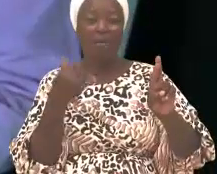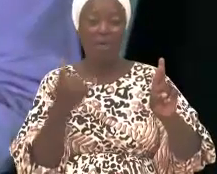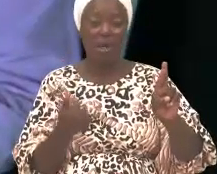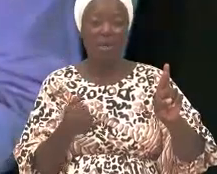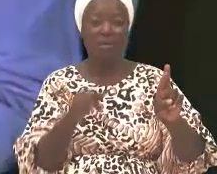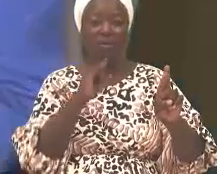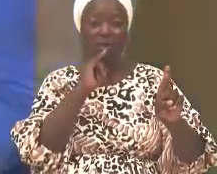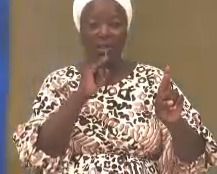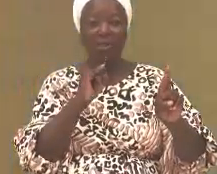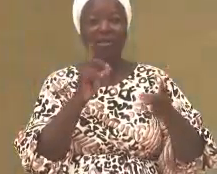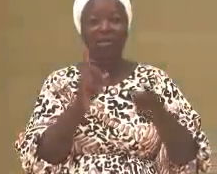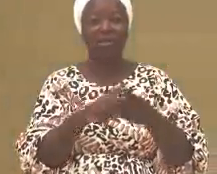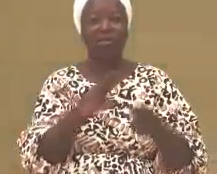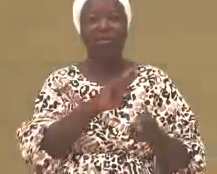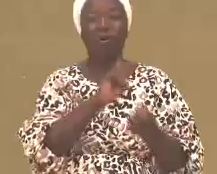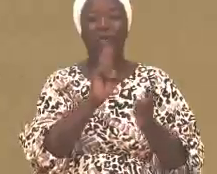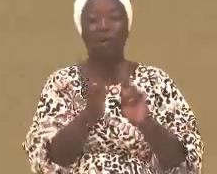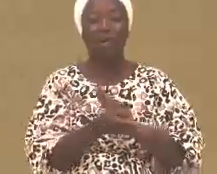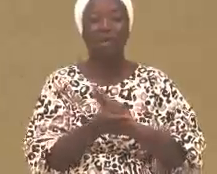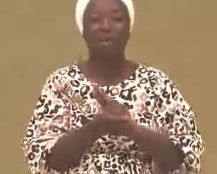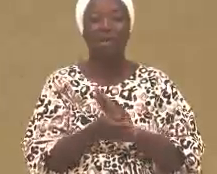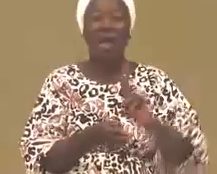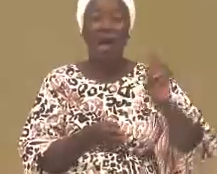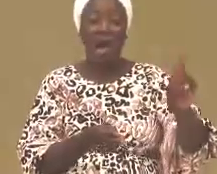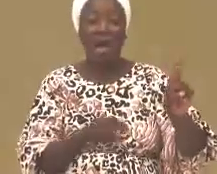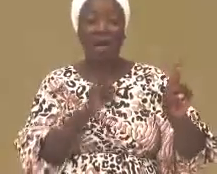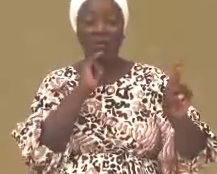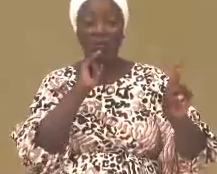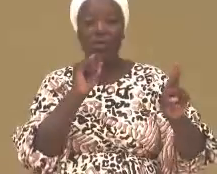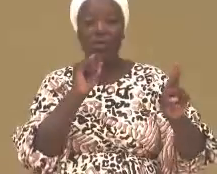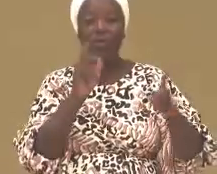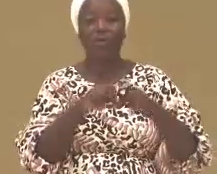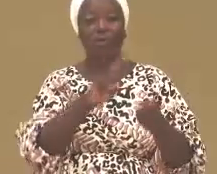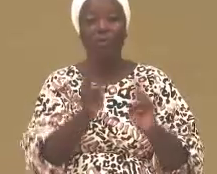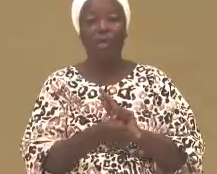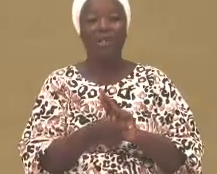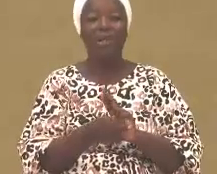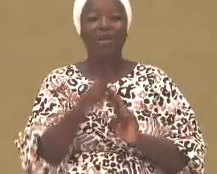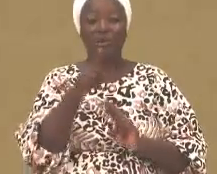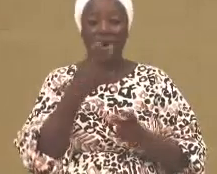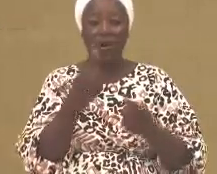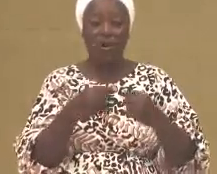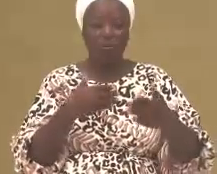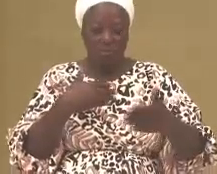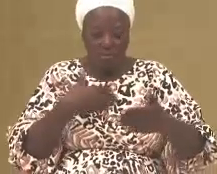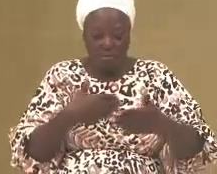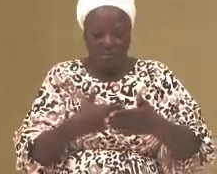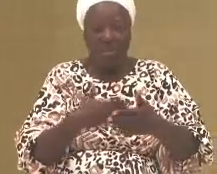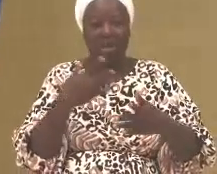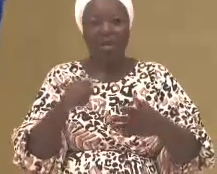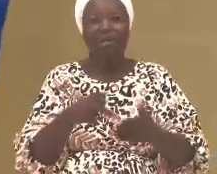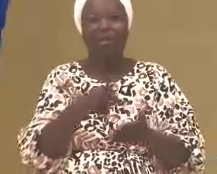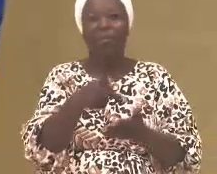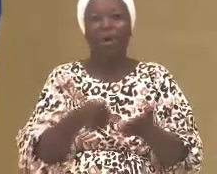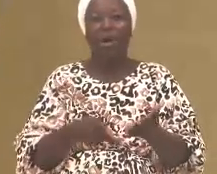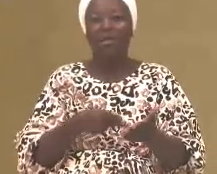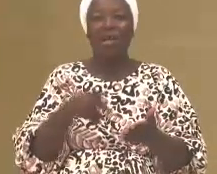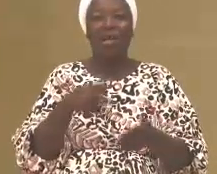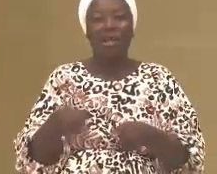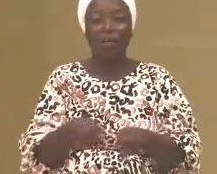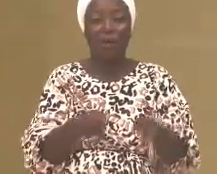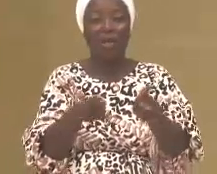to repent. Our is to repent. You're coming near the patch, the place